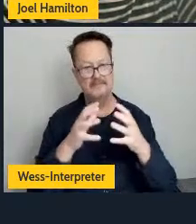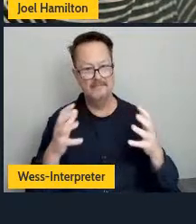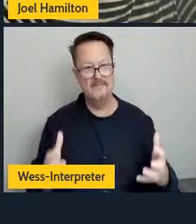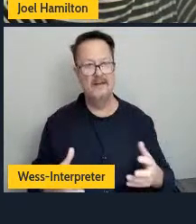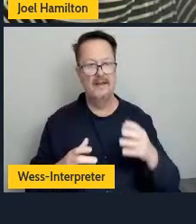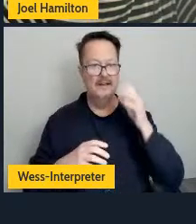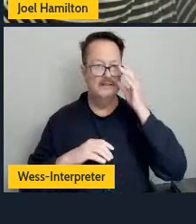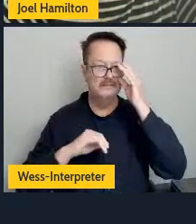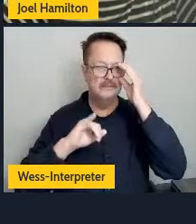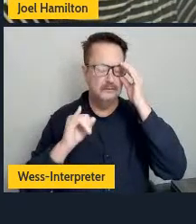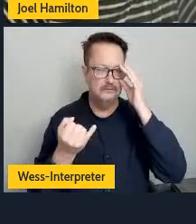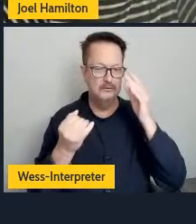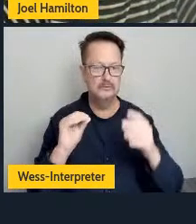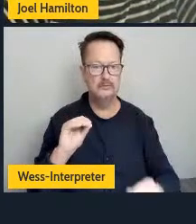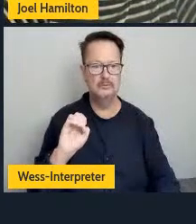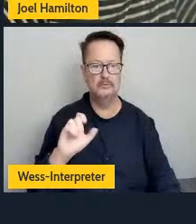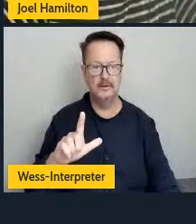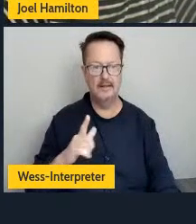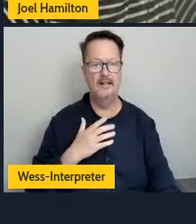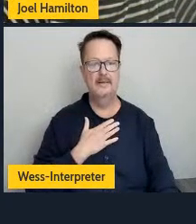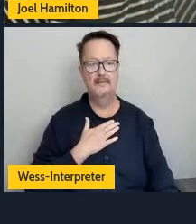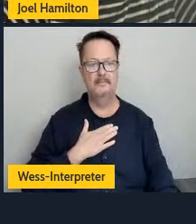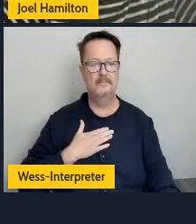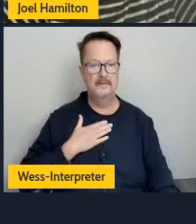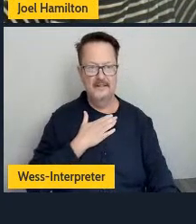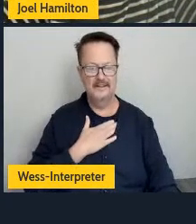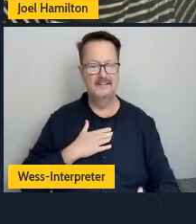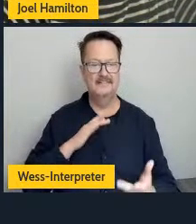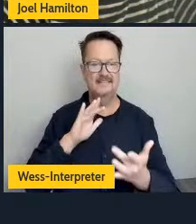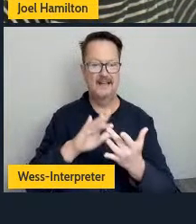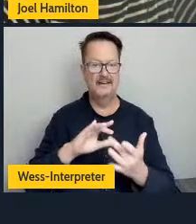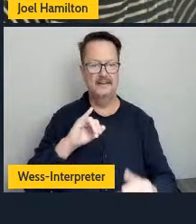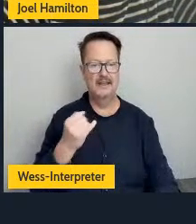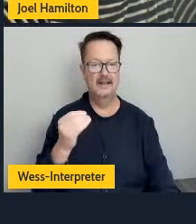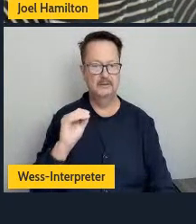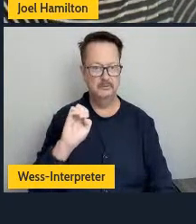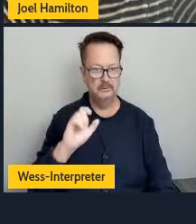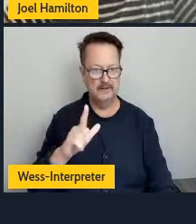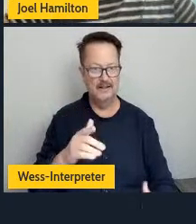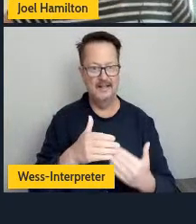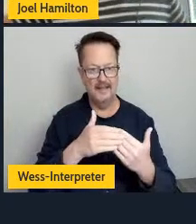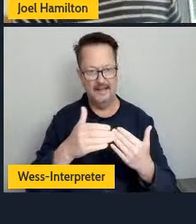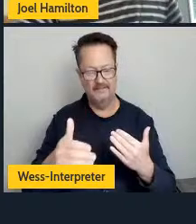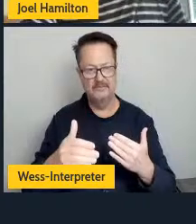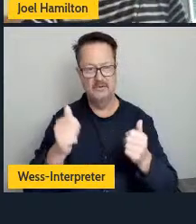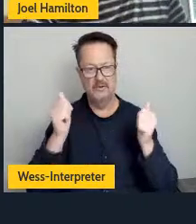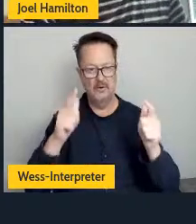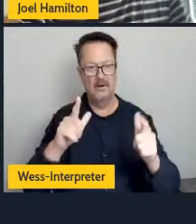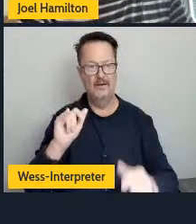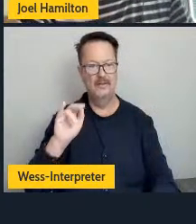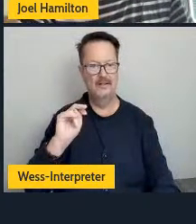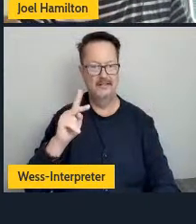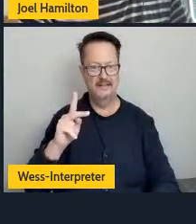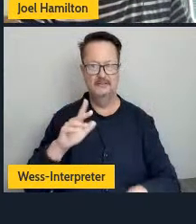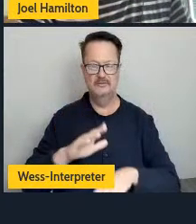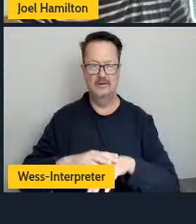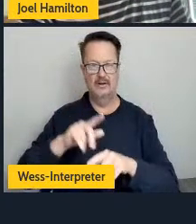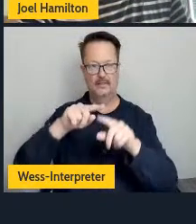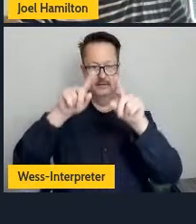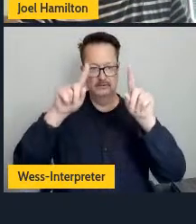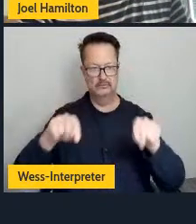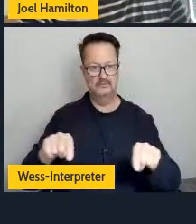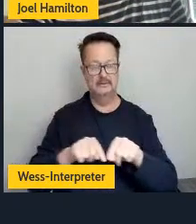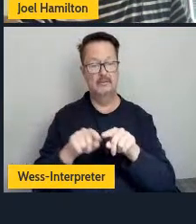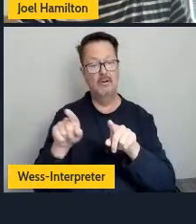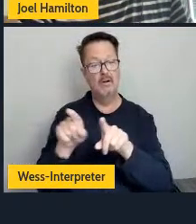Joel. Please contact Joel afterwards. All the links are in the screen. And also he